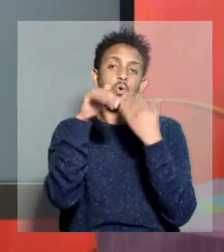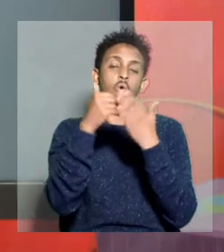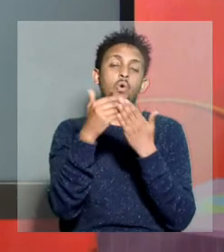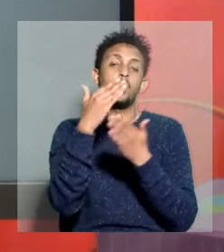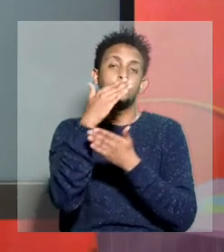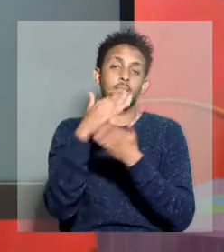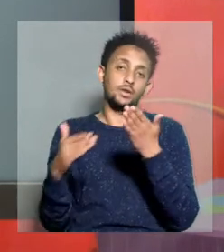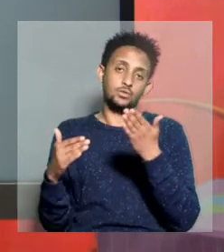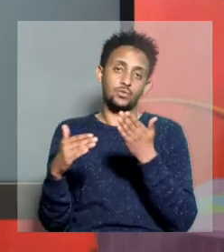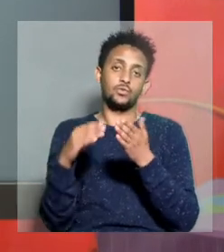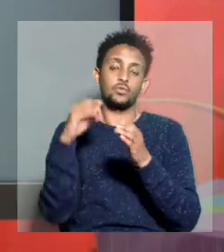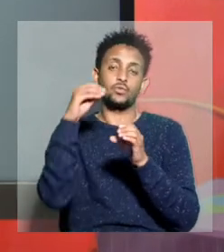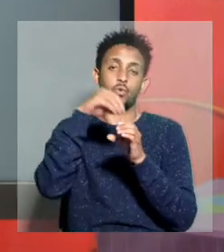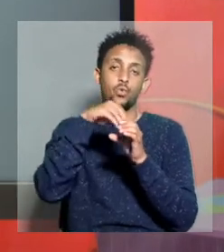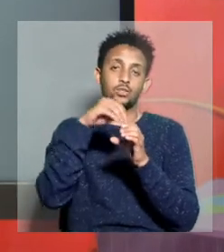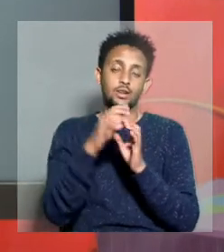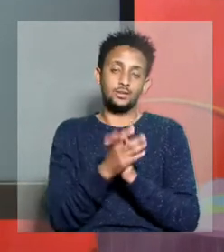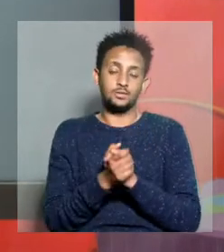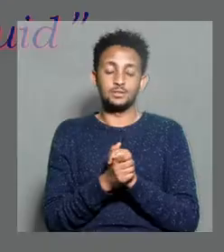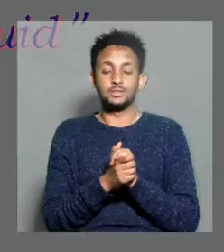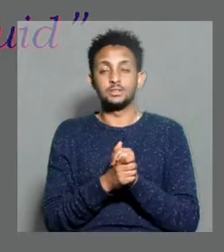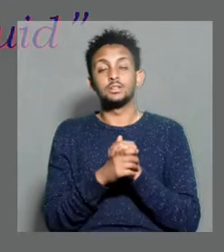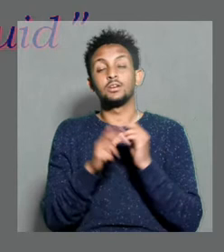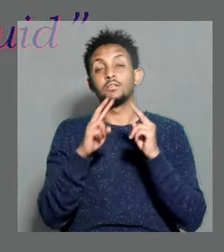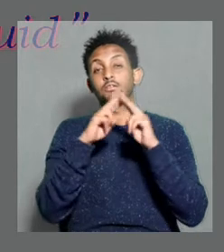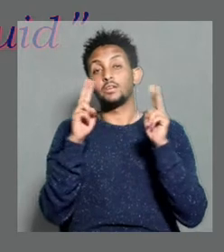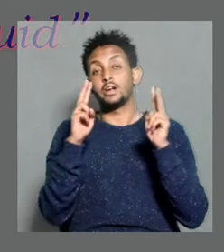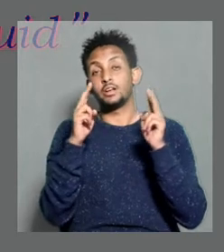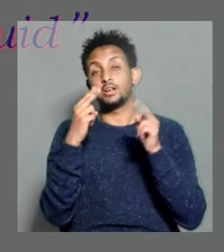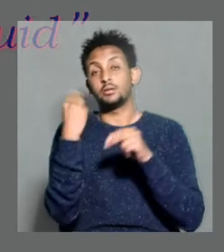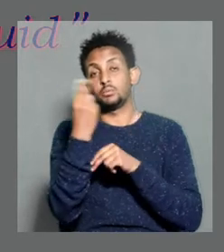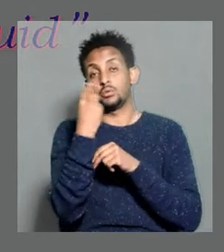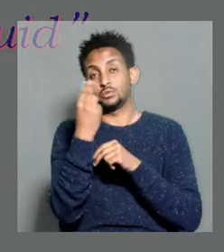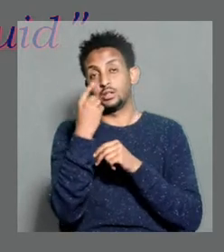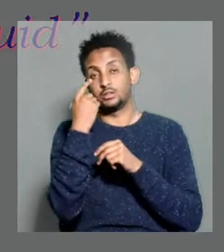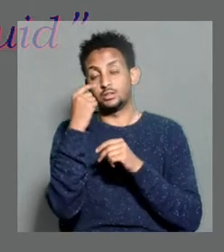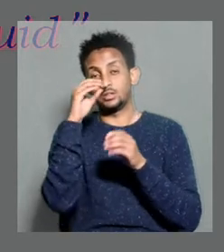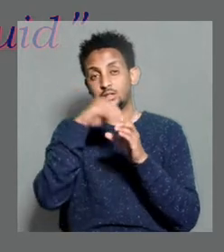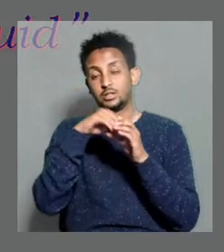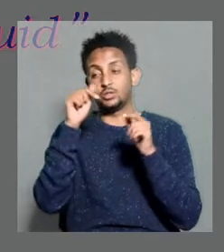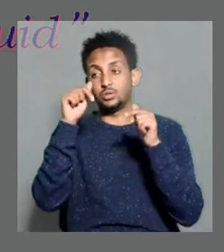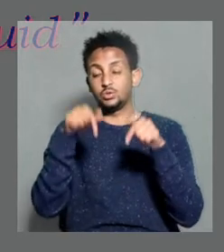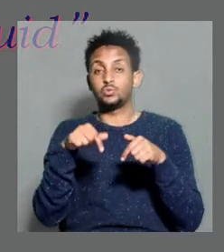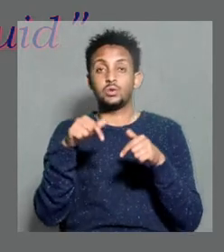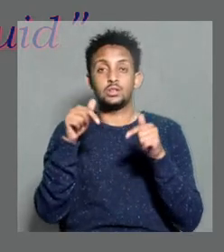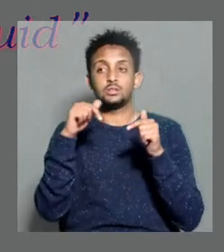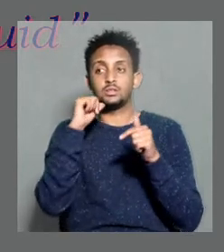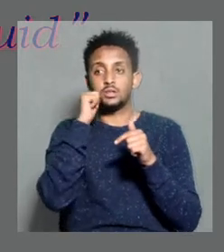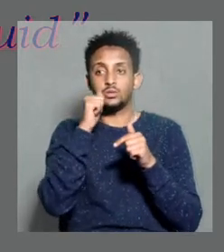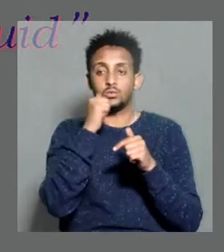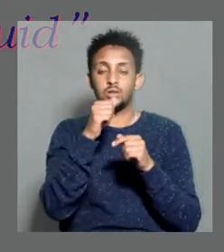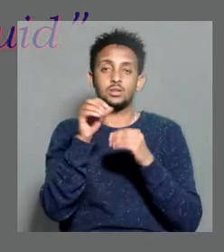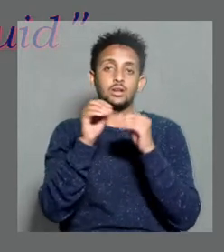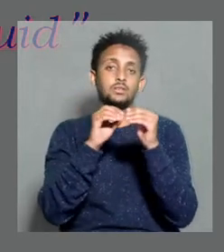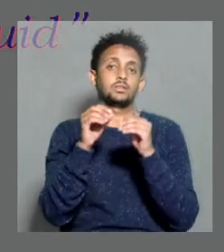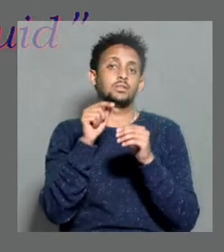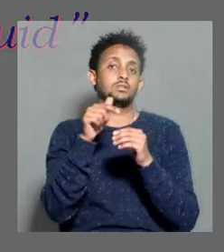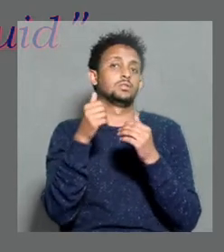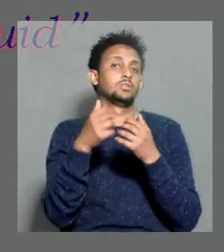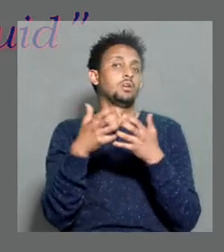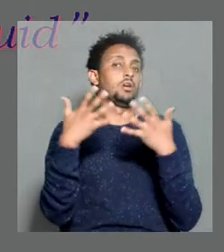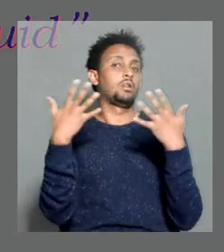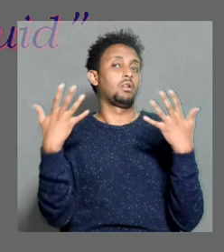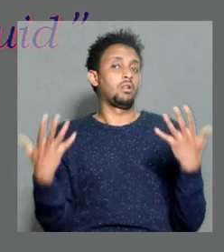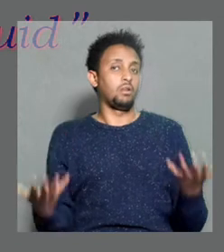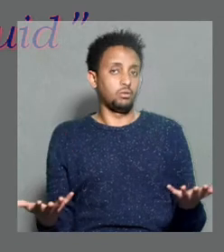parts of the container. And it's very important in today's day-to-day activities. There are lots